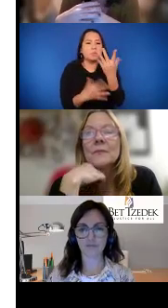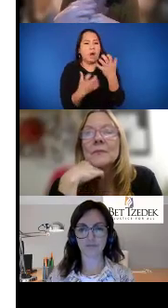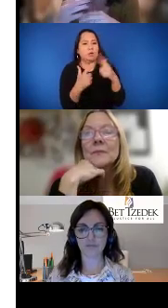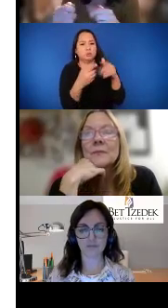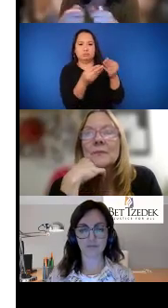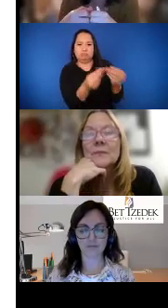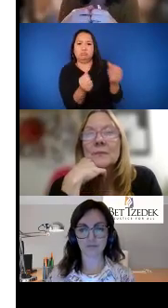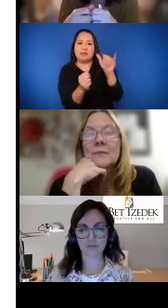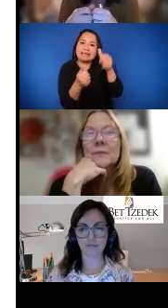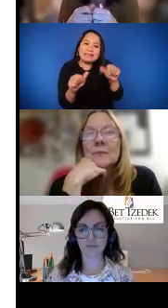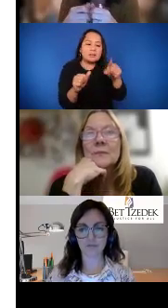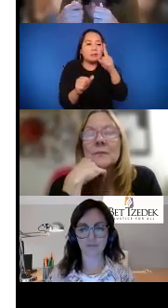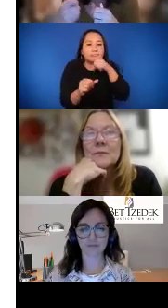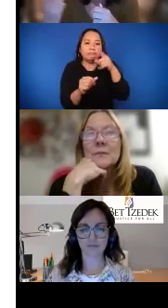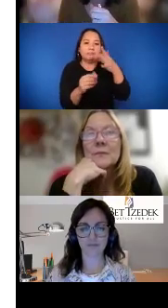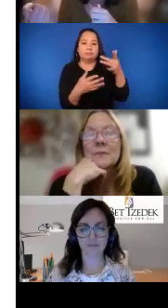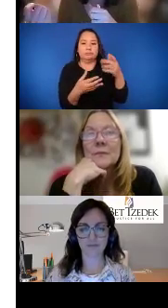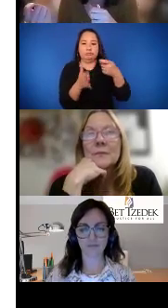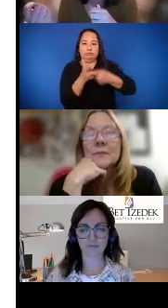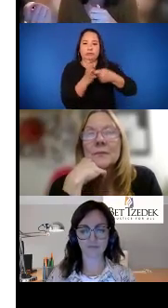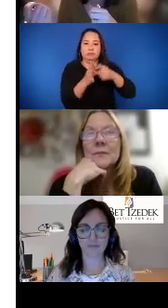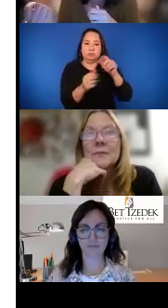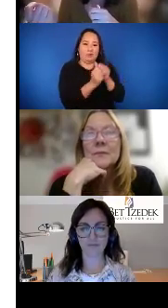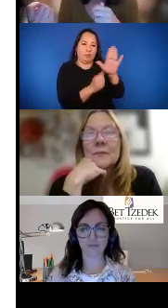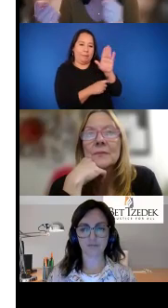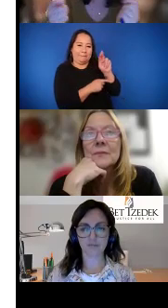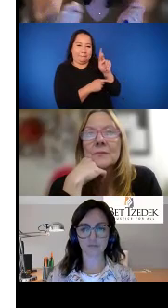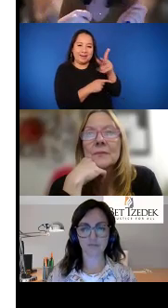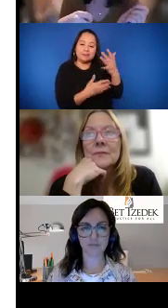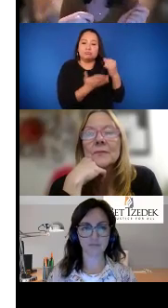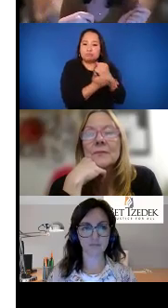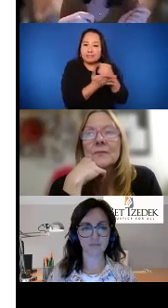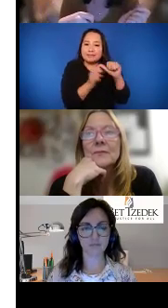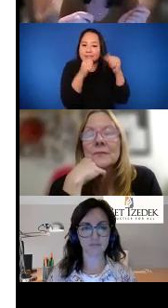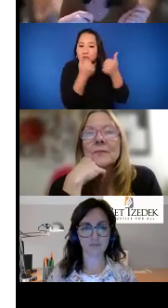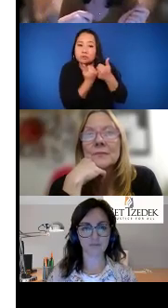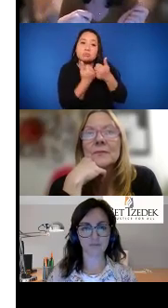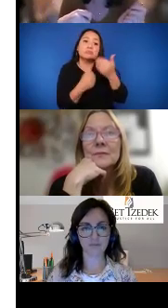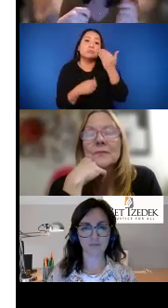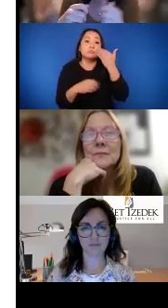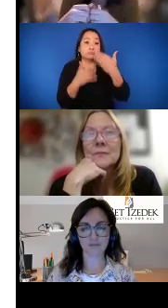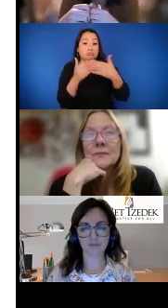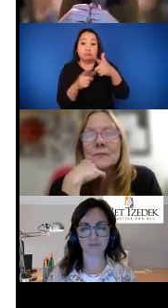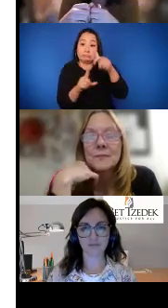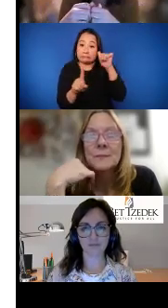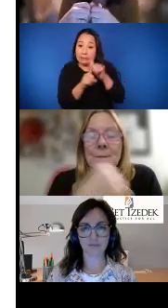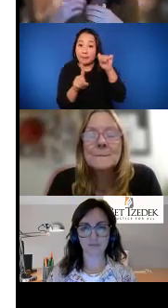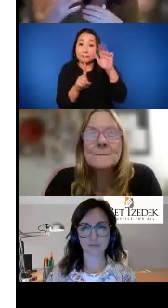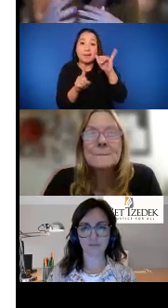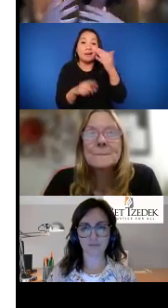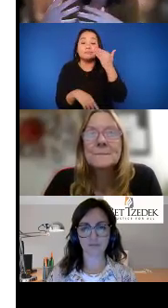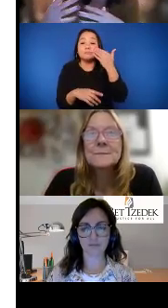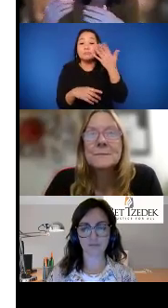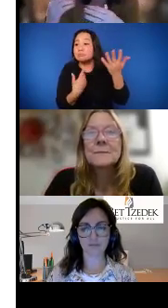you were scammed by, a Venmo payment or any kind of wire transfer,